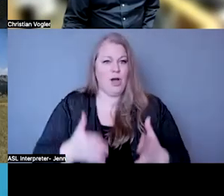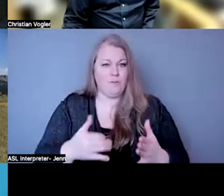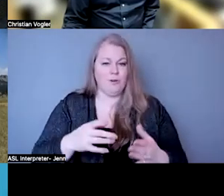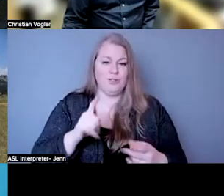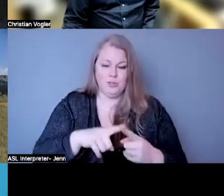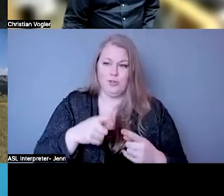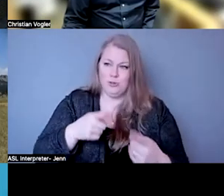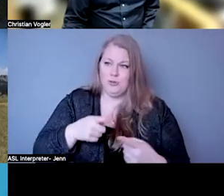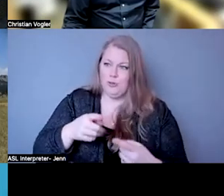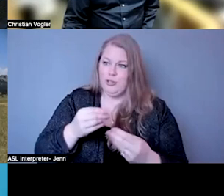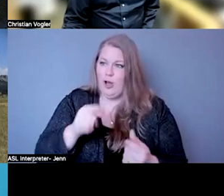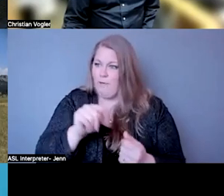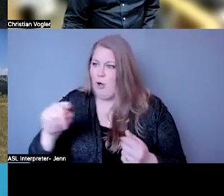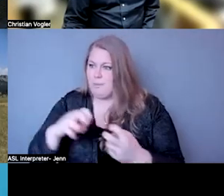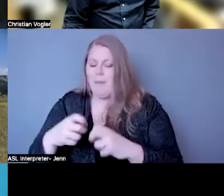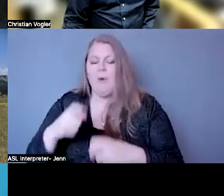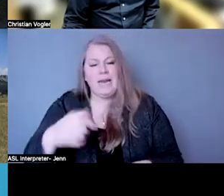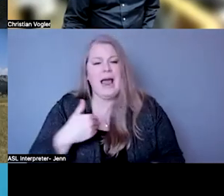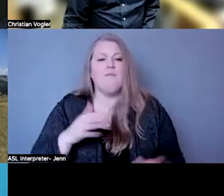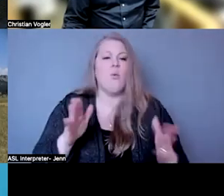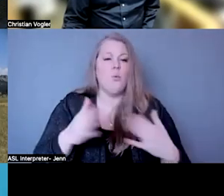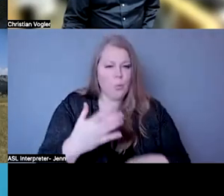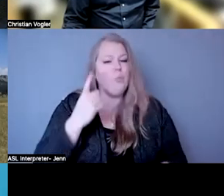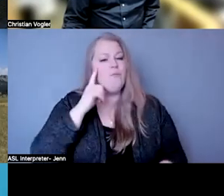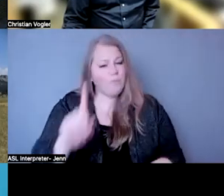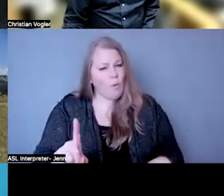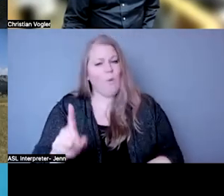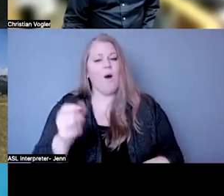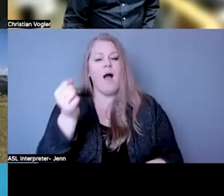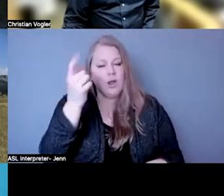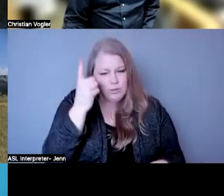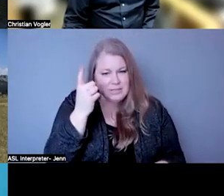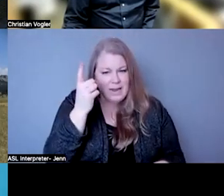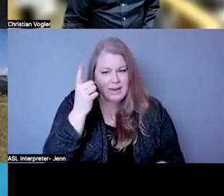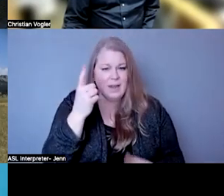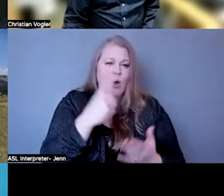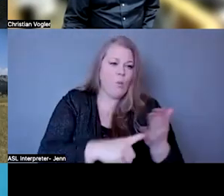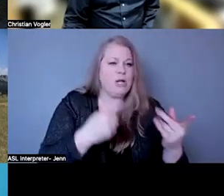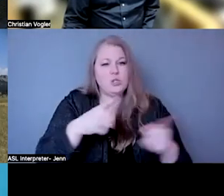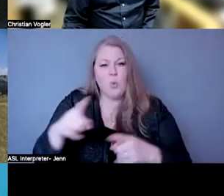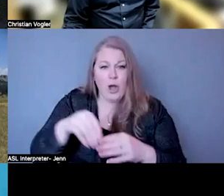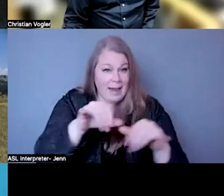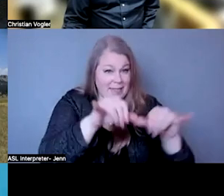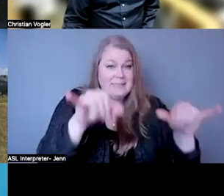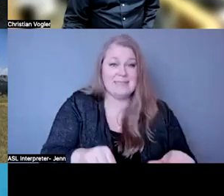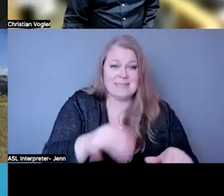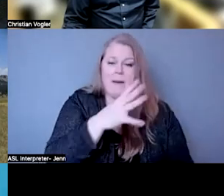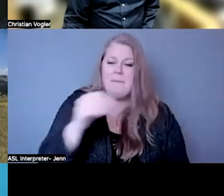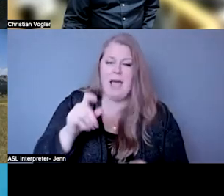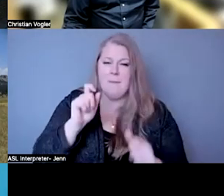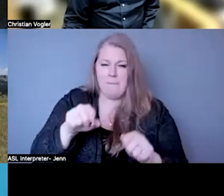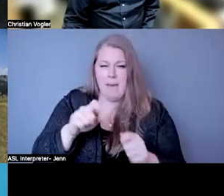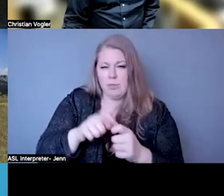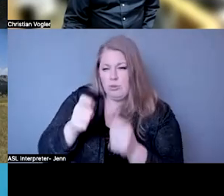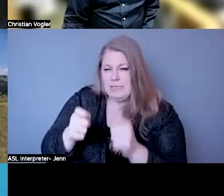And so I think we also need to have room for understanding what's going on in the system and being able to tinker, being able to